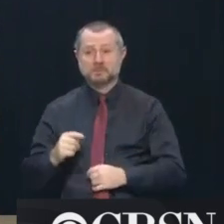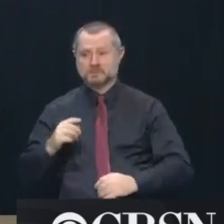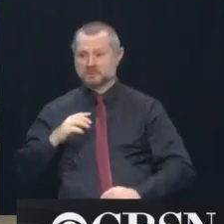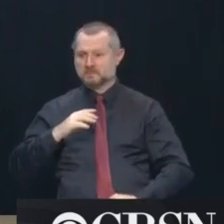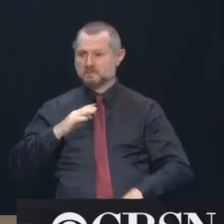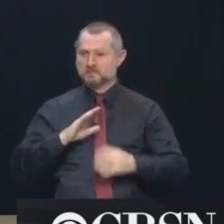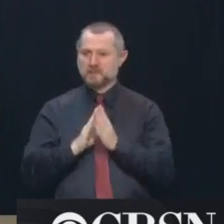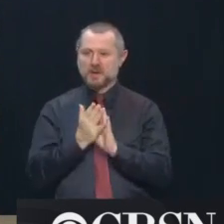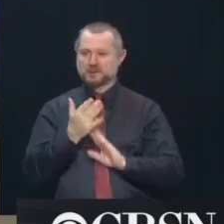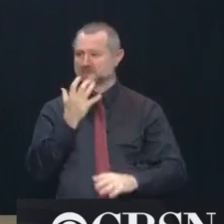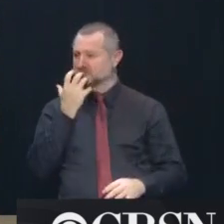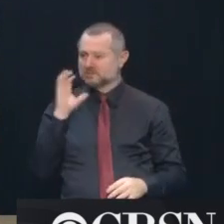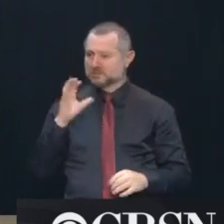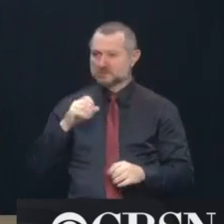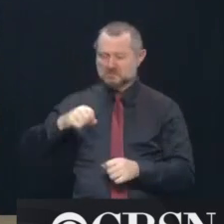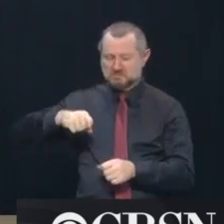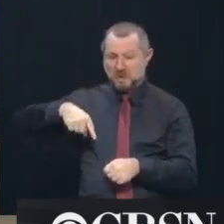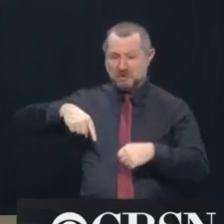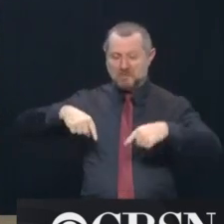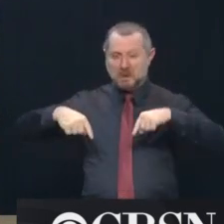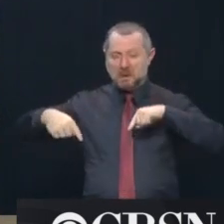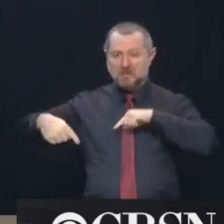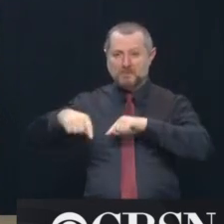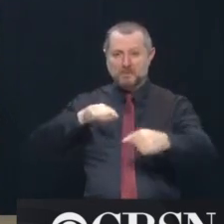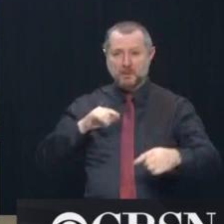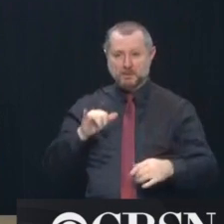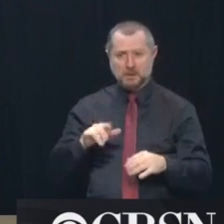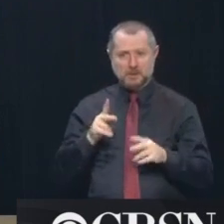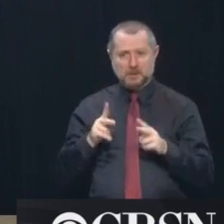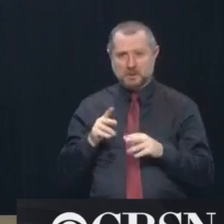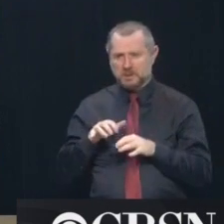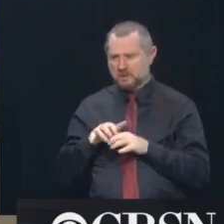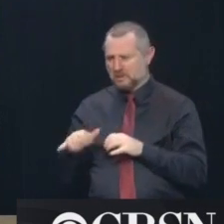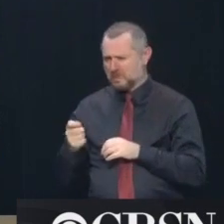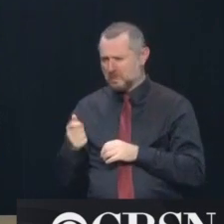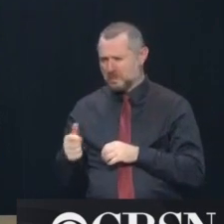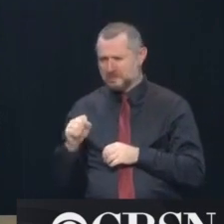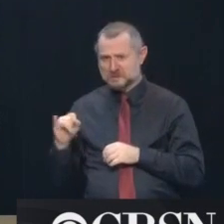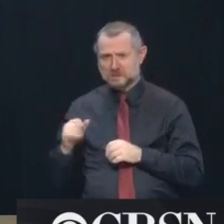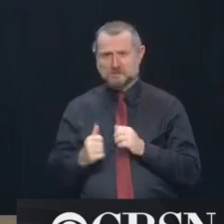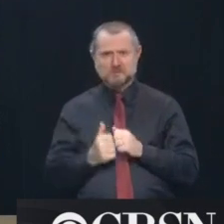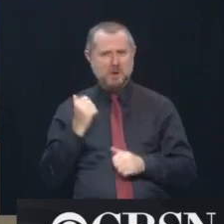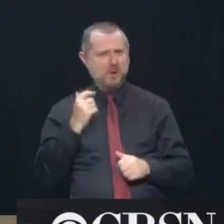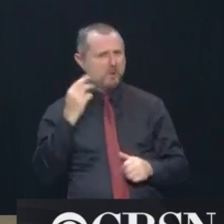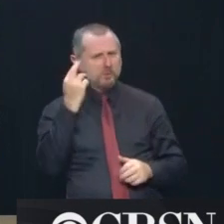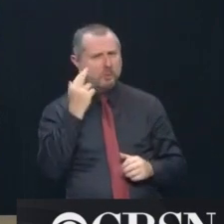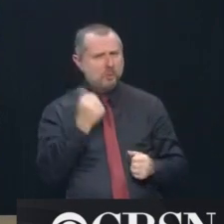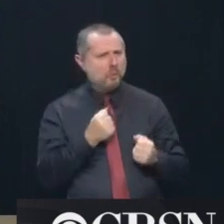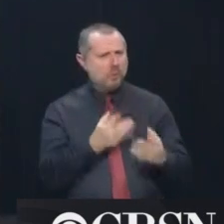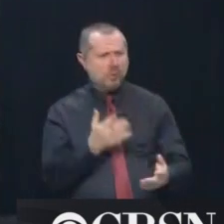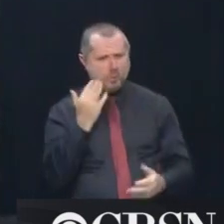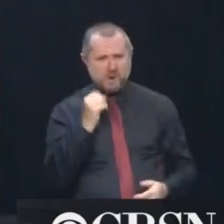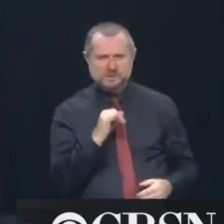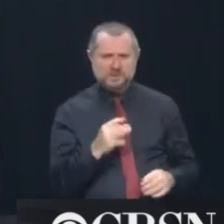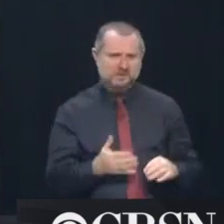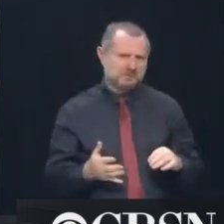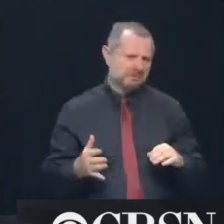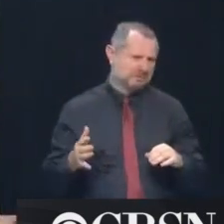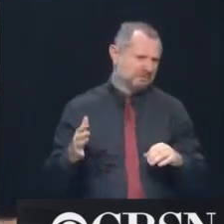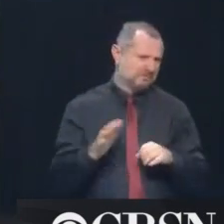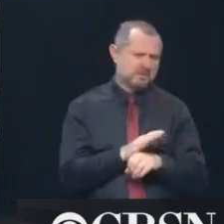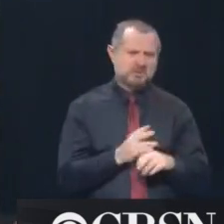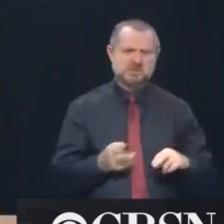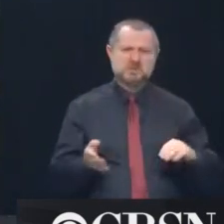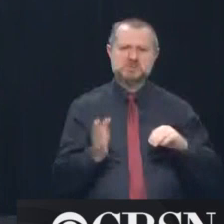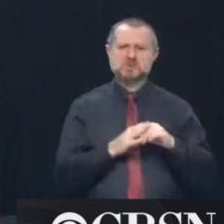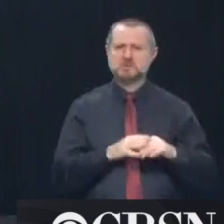it is less crowded than the rest of the city? Or are there any other factors that explain how the entire borough has become, has come under